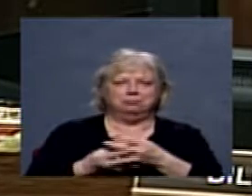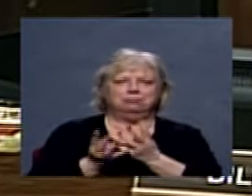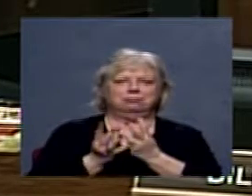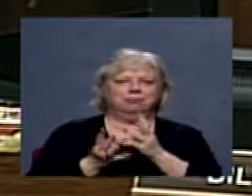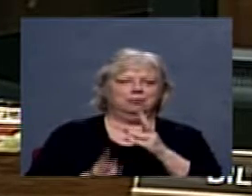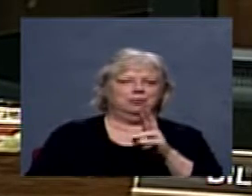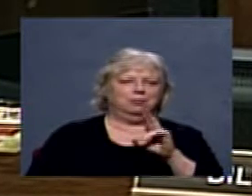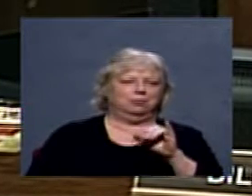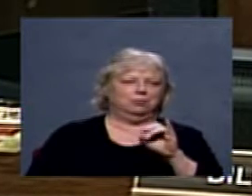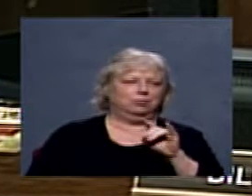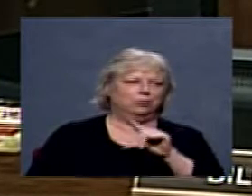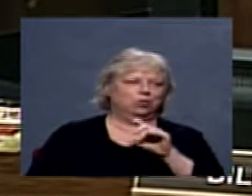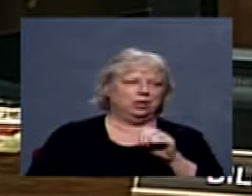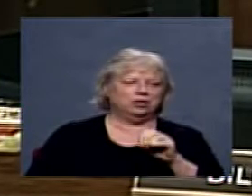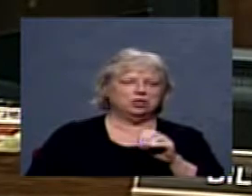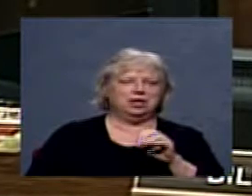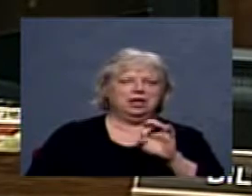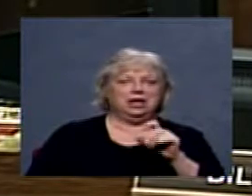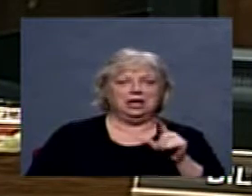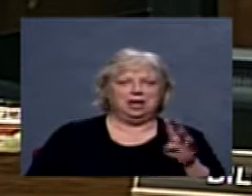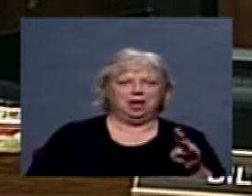average age probably 80 plus.